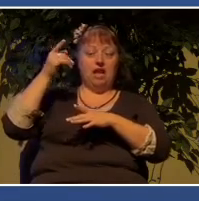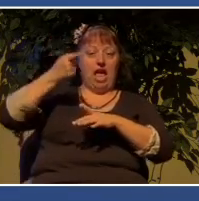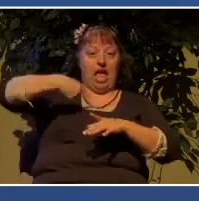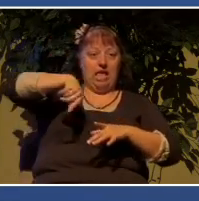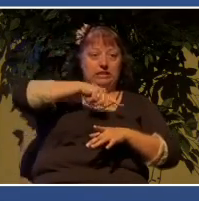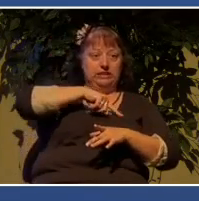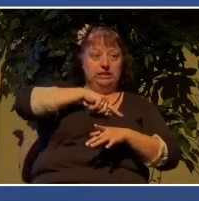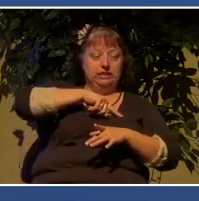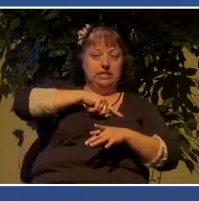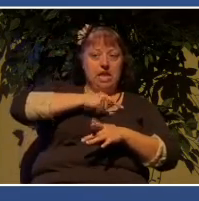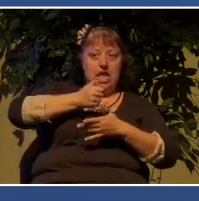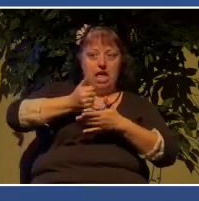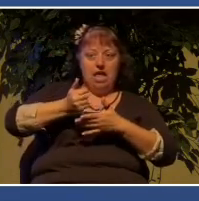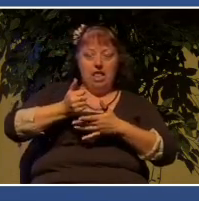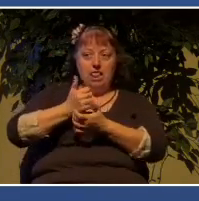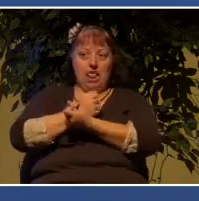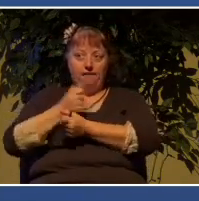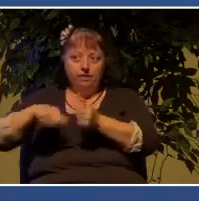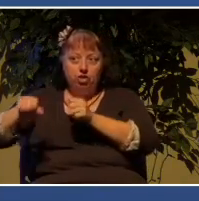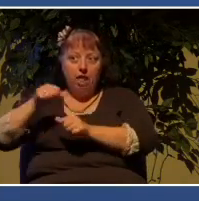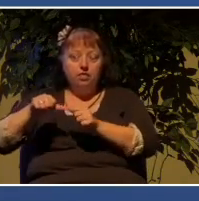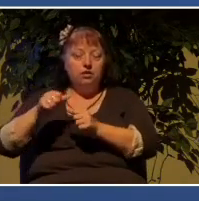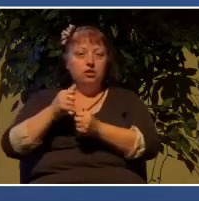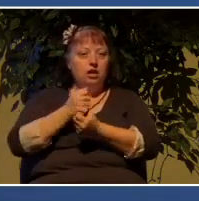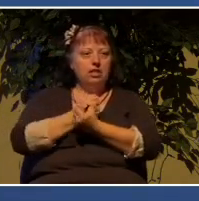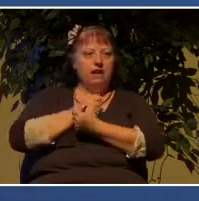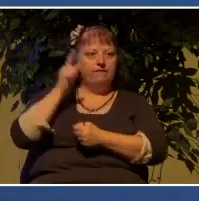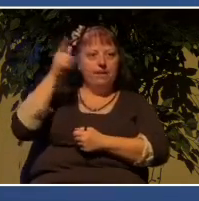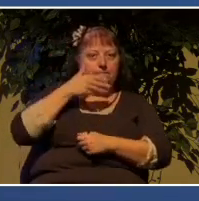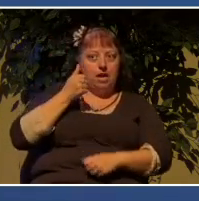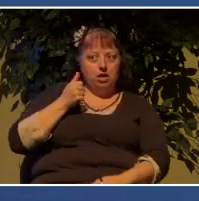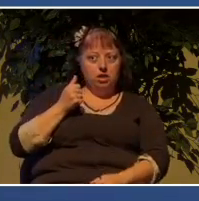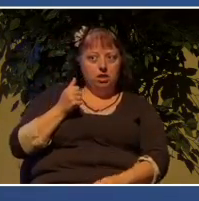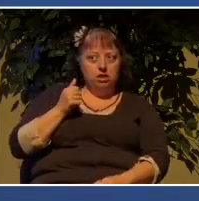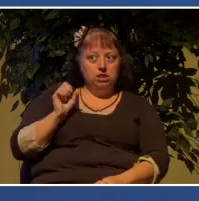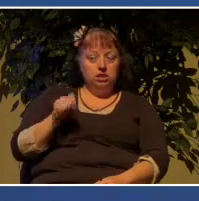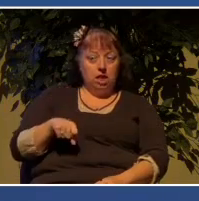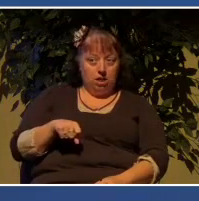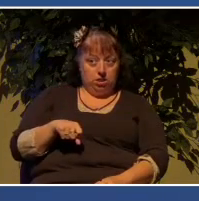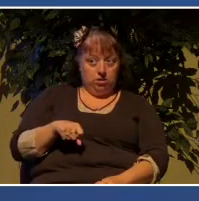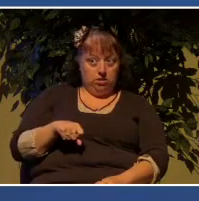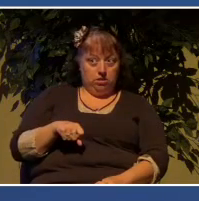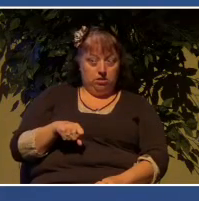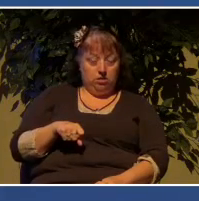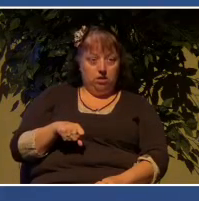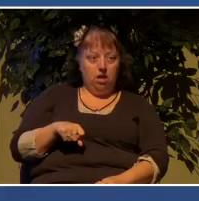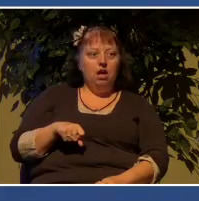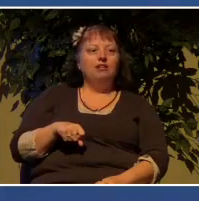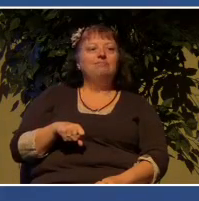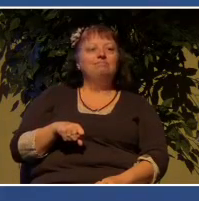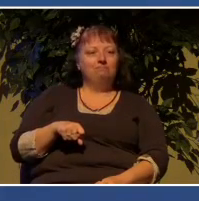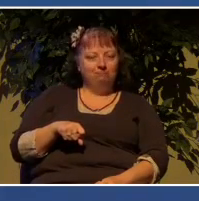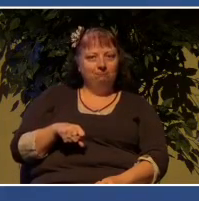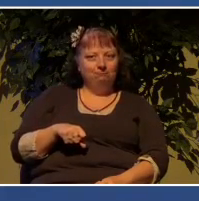yes, then I can give myself to it wholeheartedly, knowing that I cannot possibly go